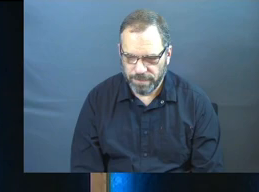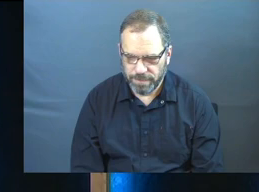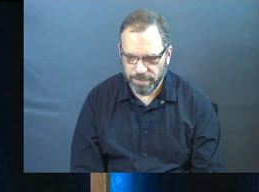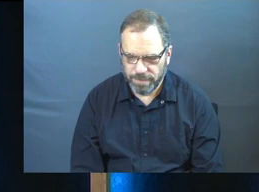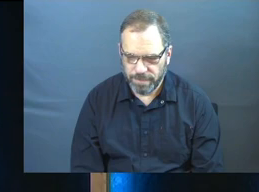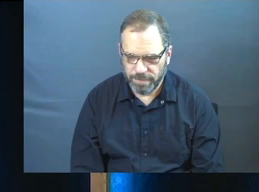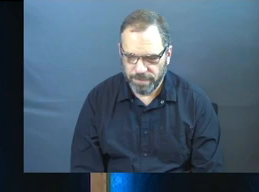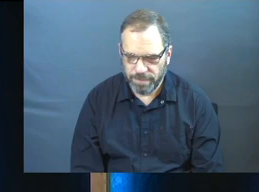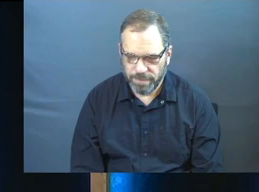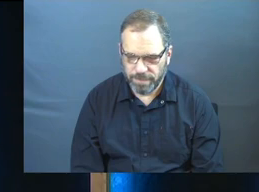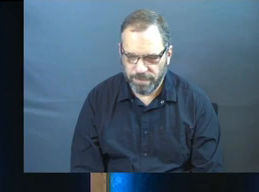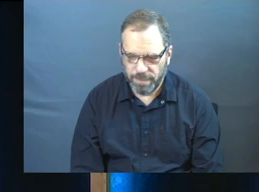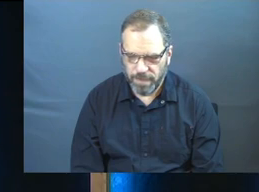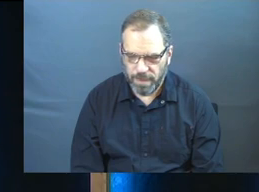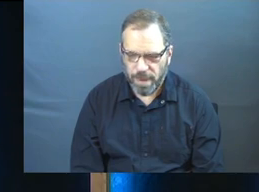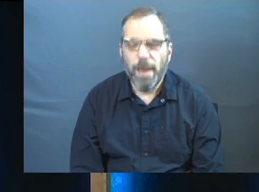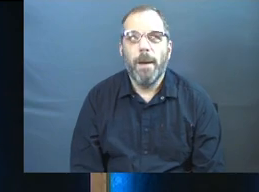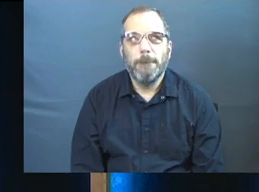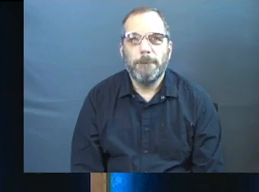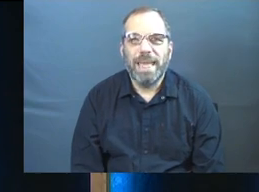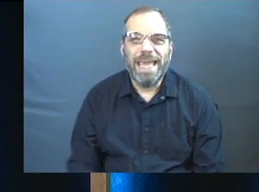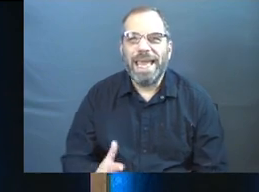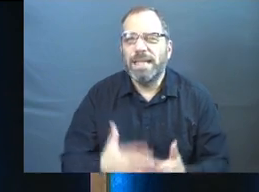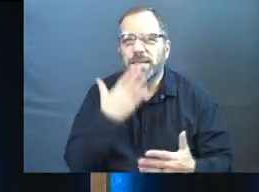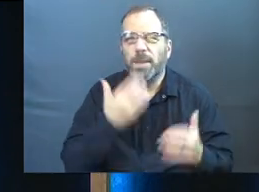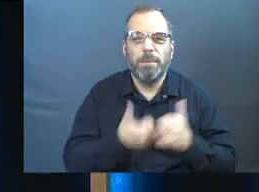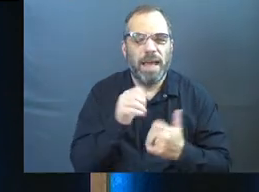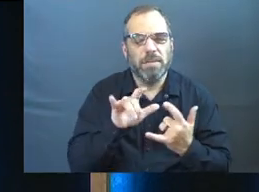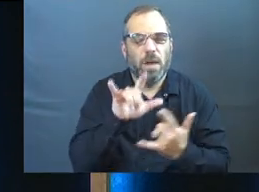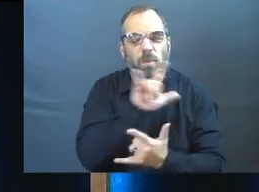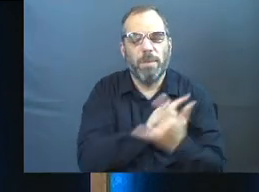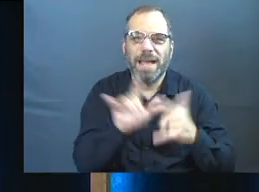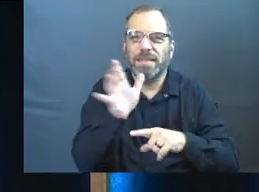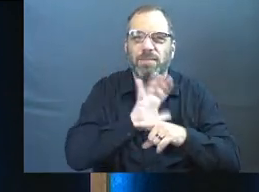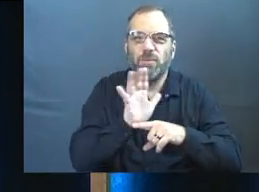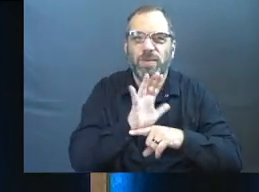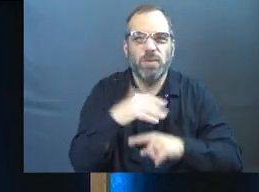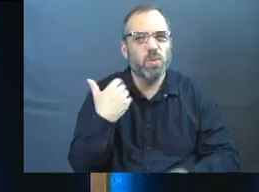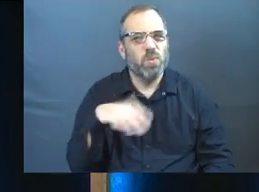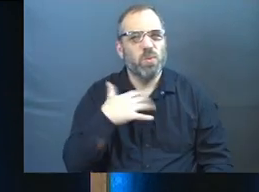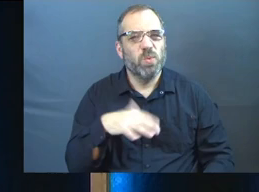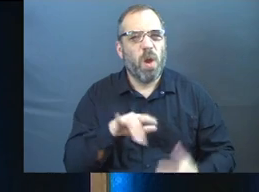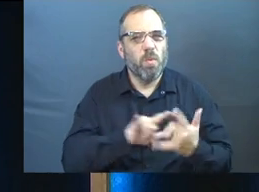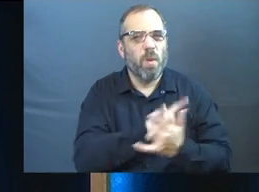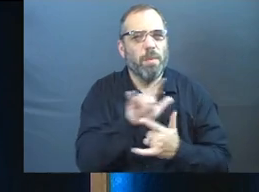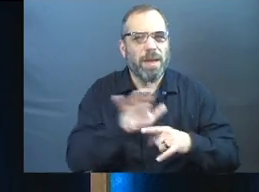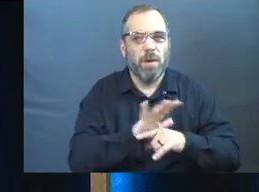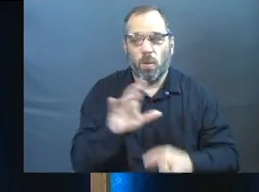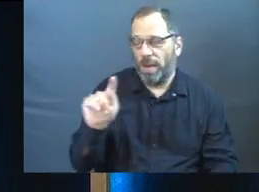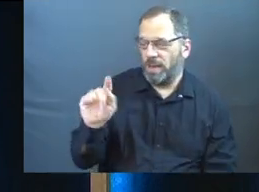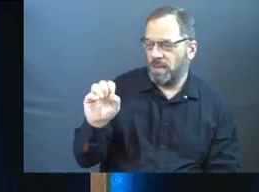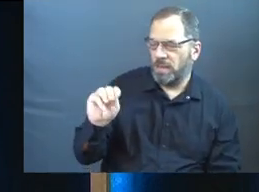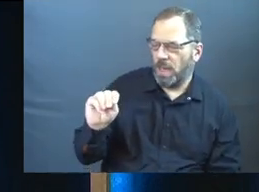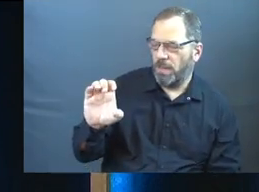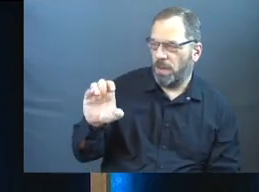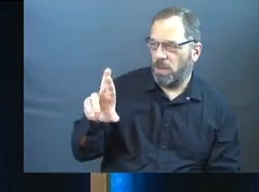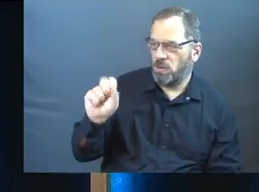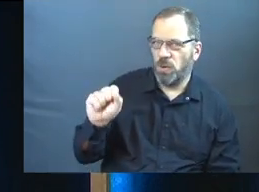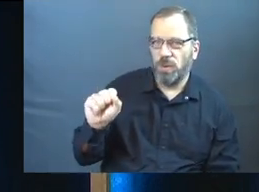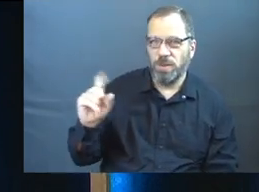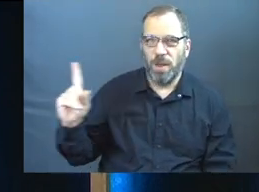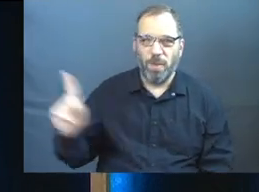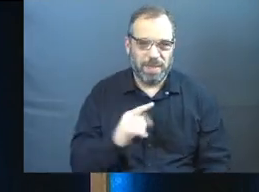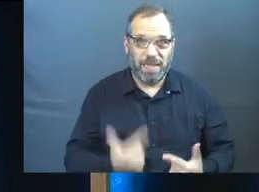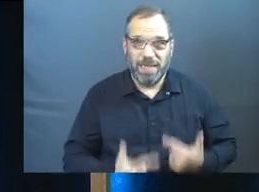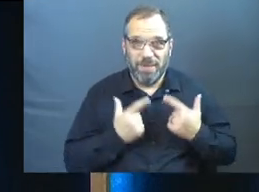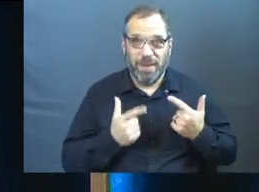It is one of the best romantic movie moments in romantic movie history when Tom Cruise walks into the